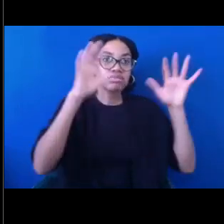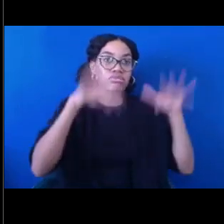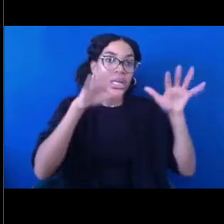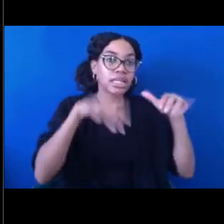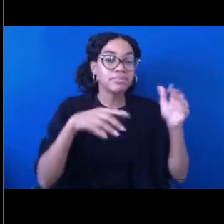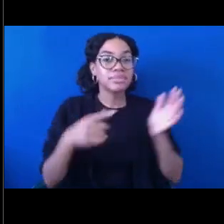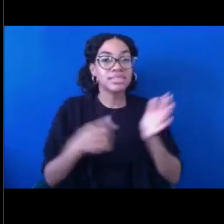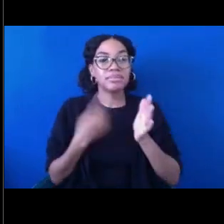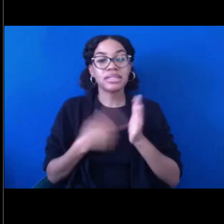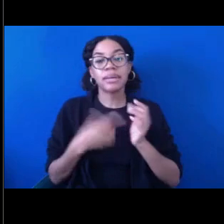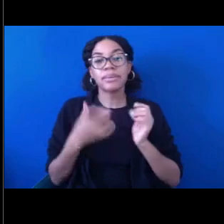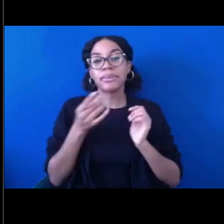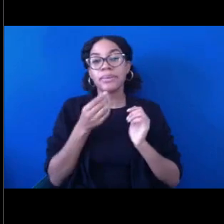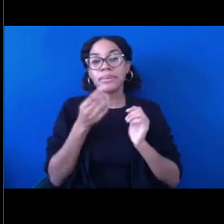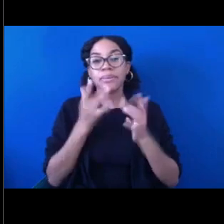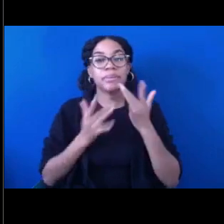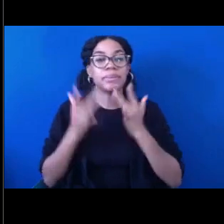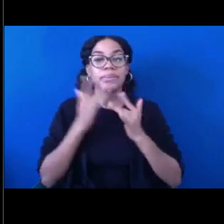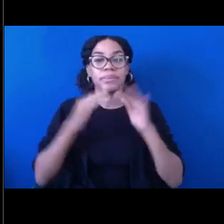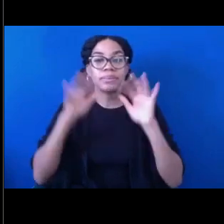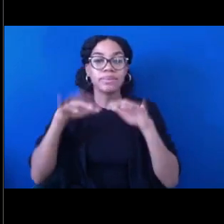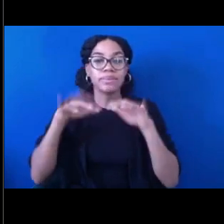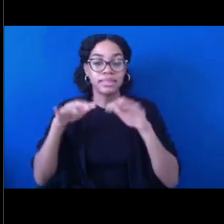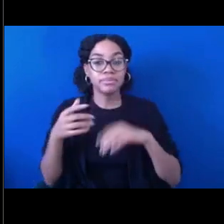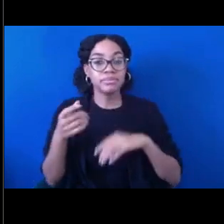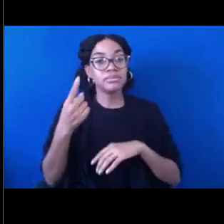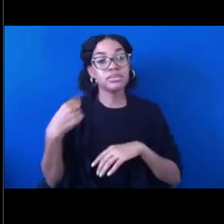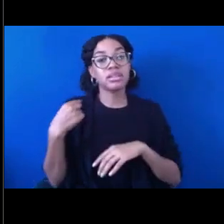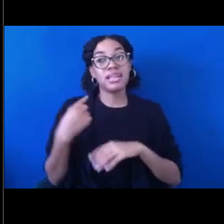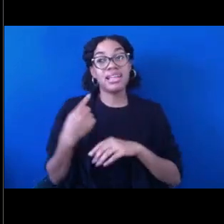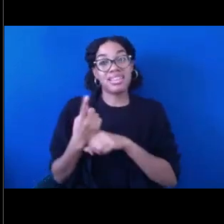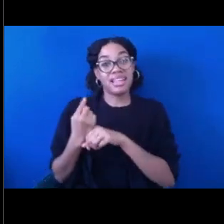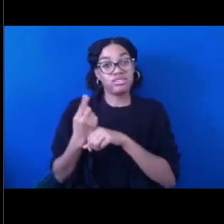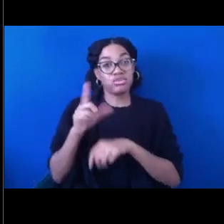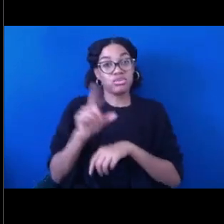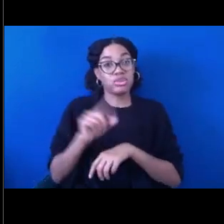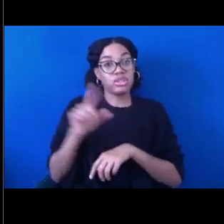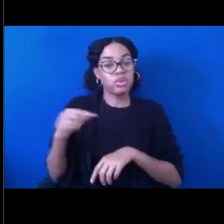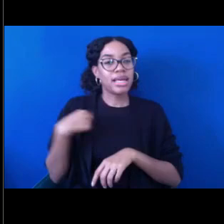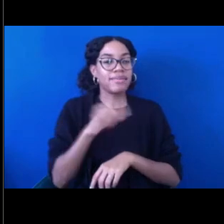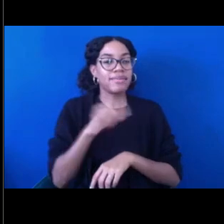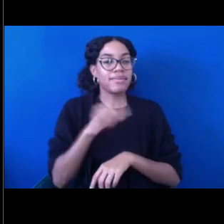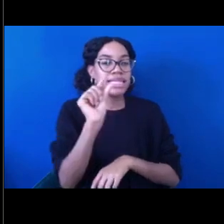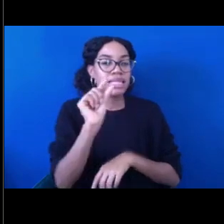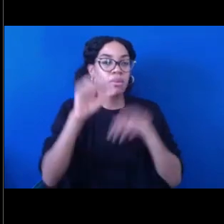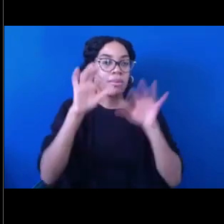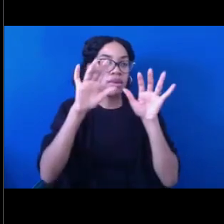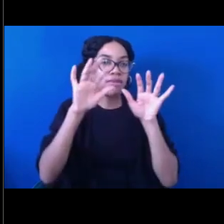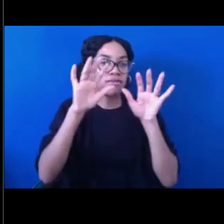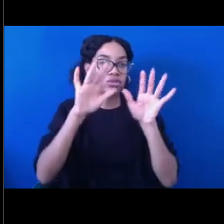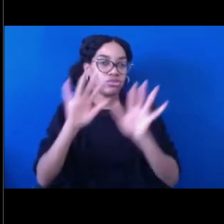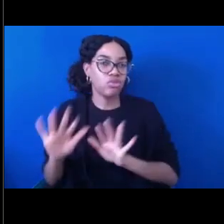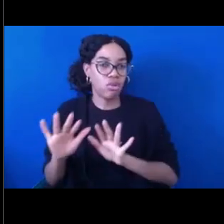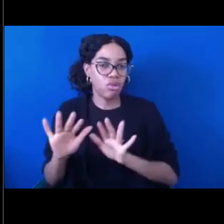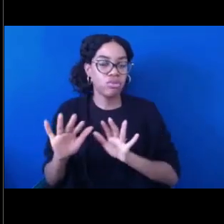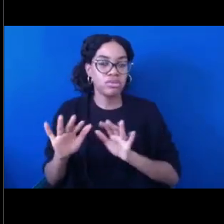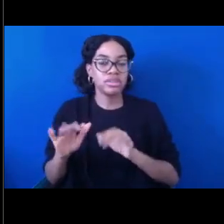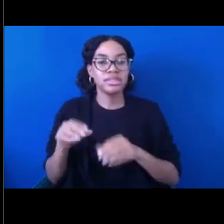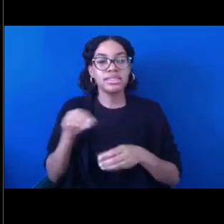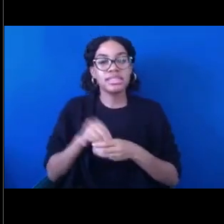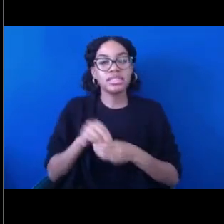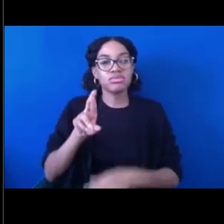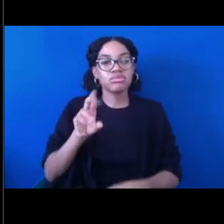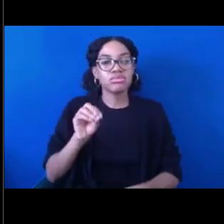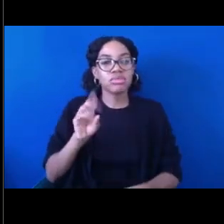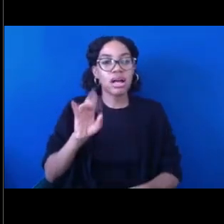2020, where we had just a teeny dusting of snow in parts of Robeson and Bladen County, North Carolina. Some